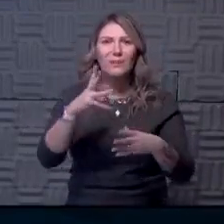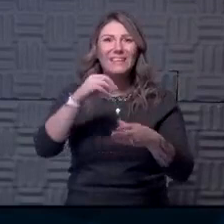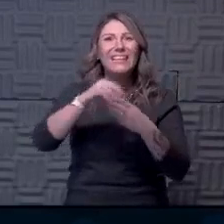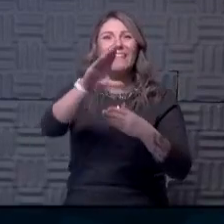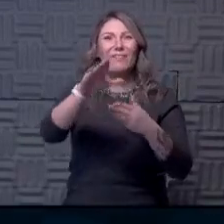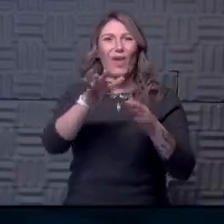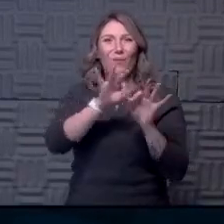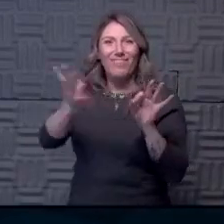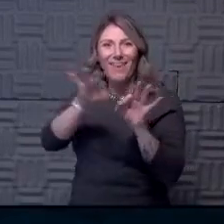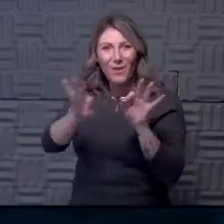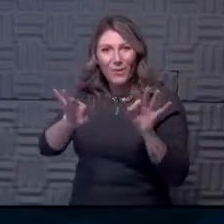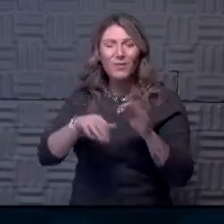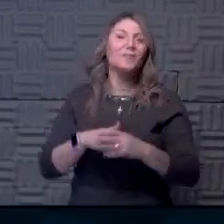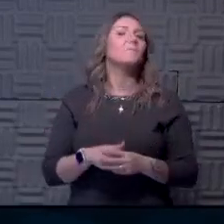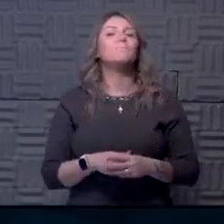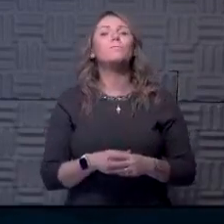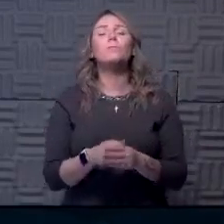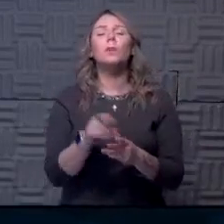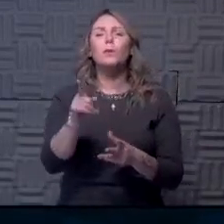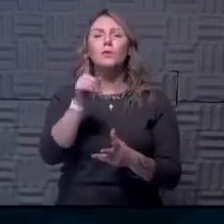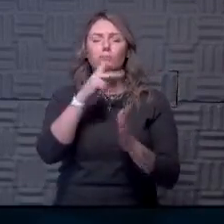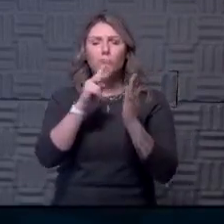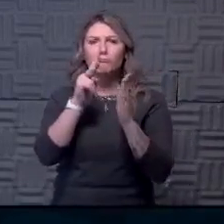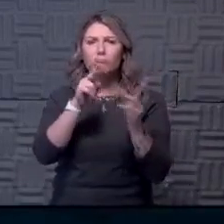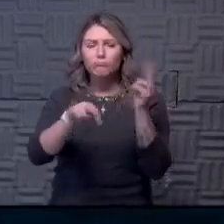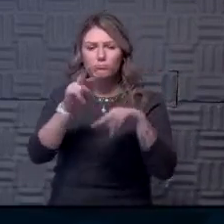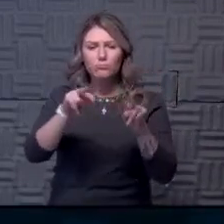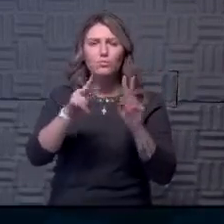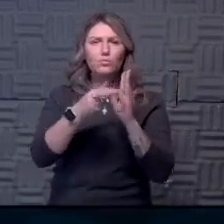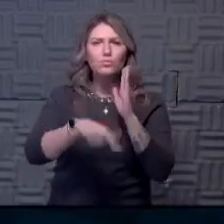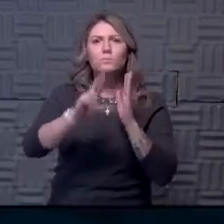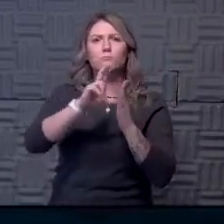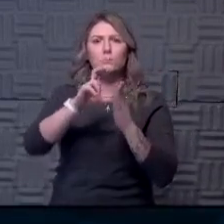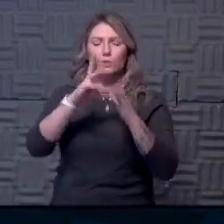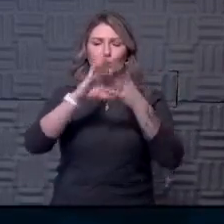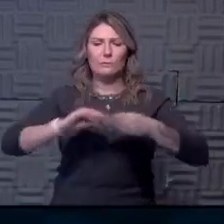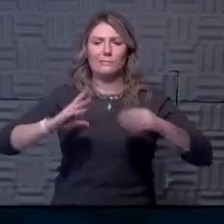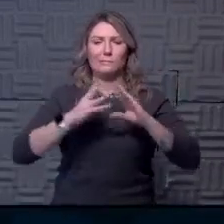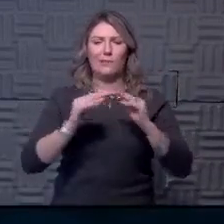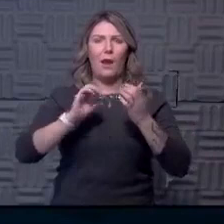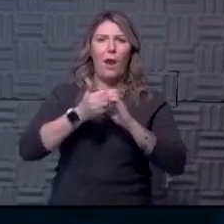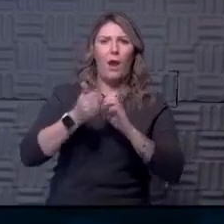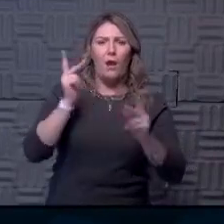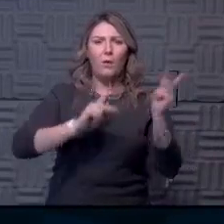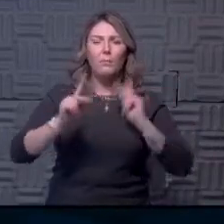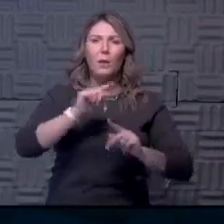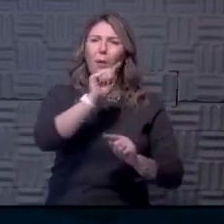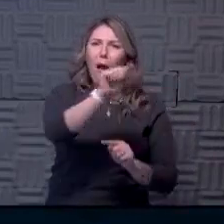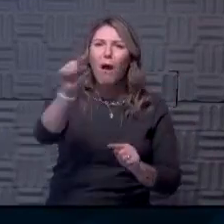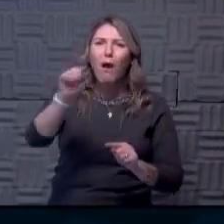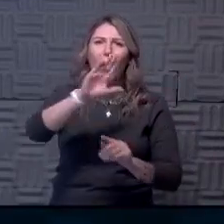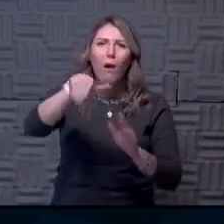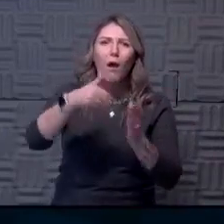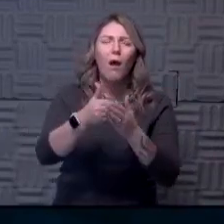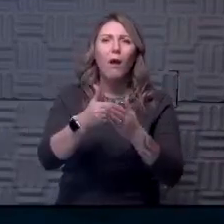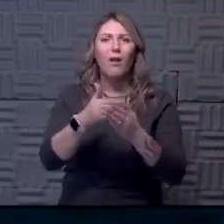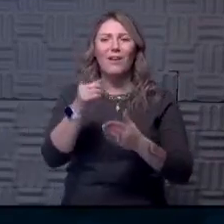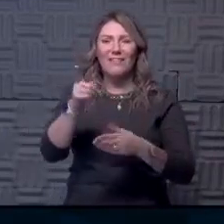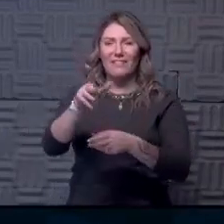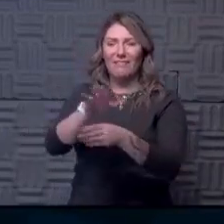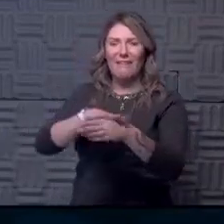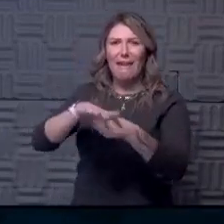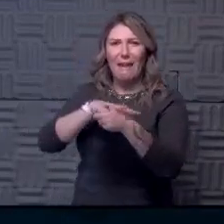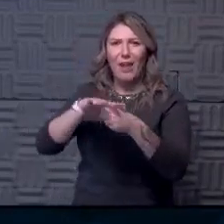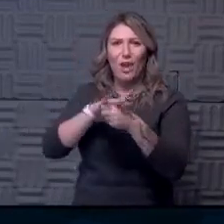So as you look at this story as we come up, how can we get folks all around? Because I know in some areas the uptake of the